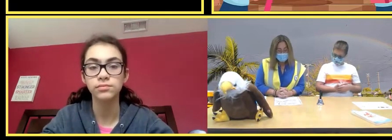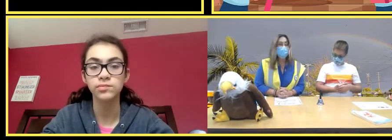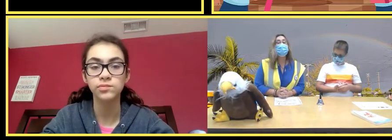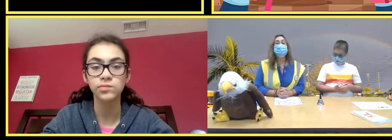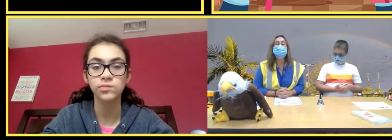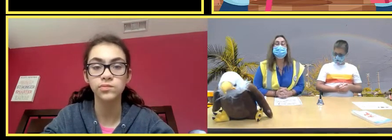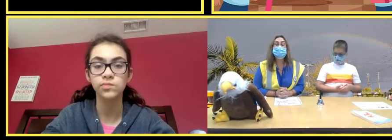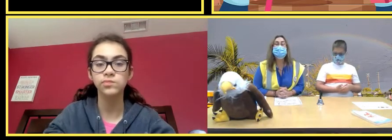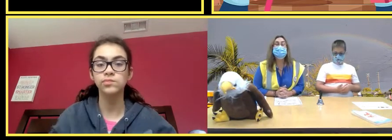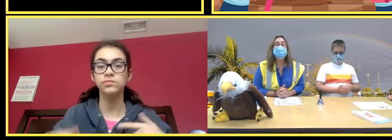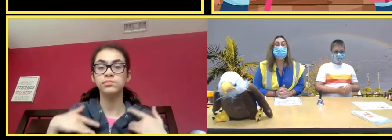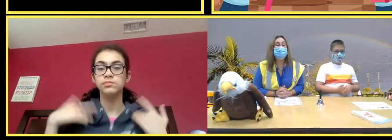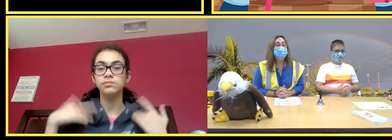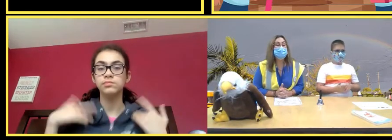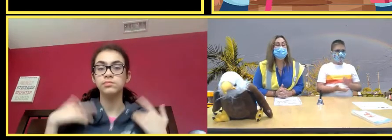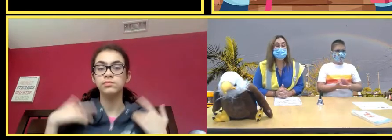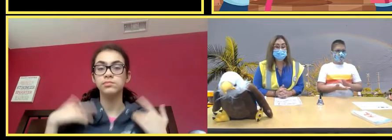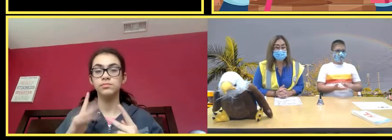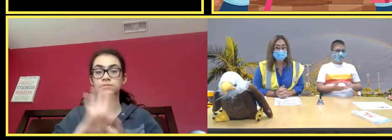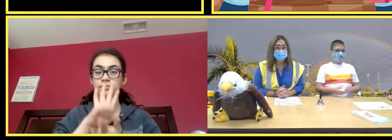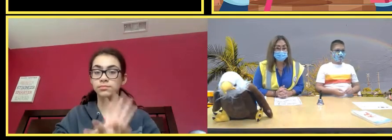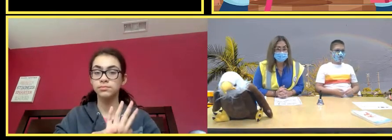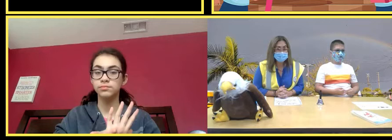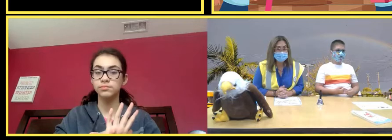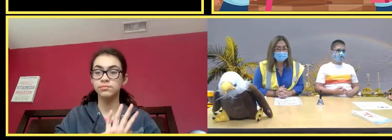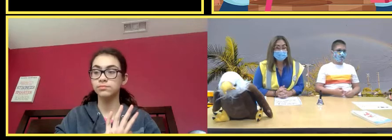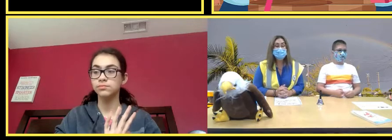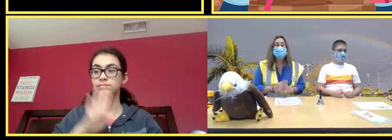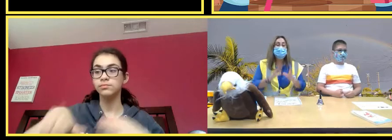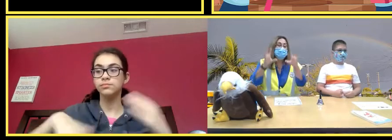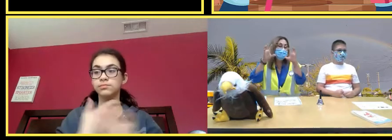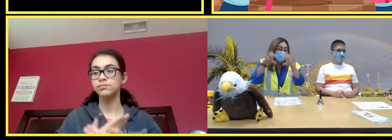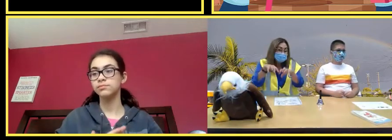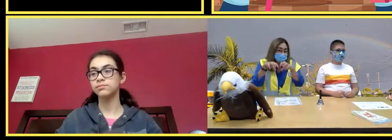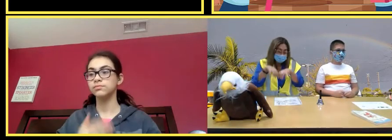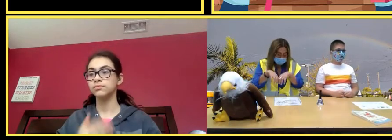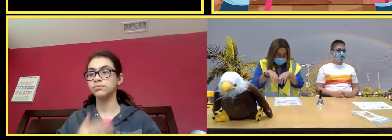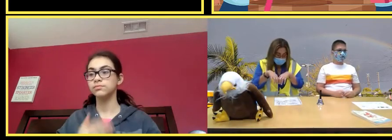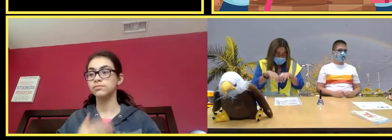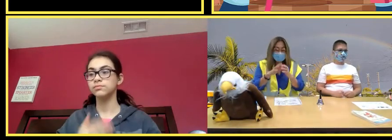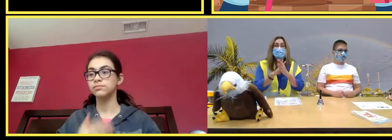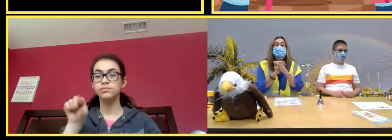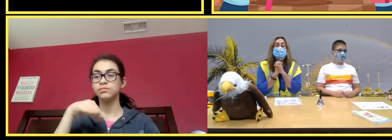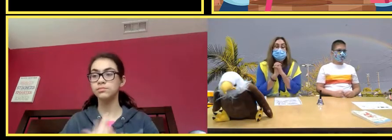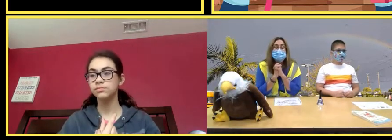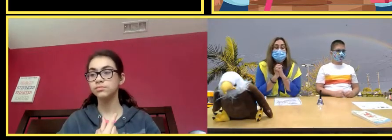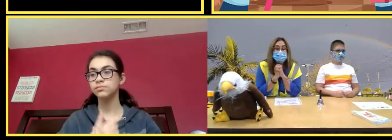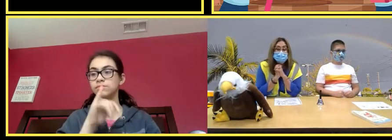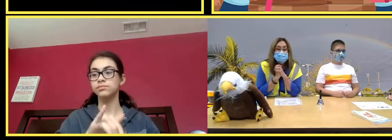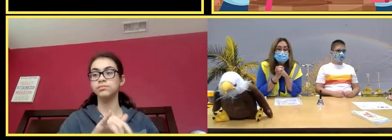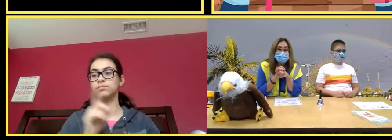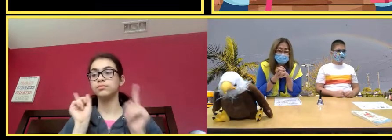to school for all remaining grades that are hybrid,